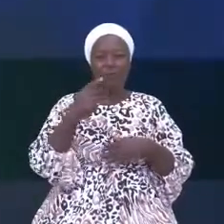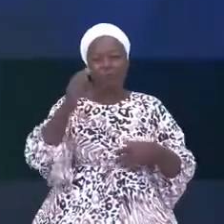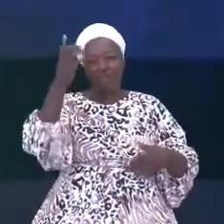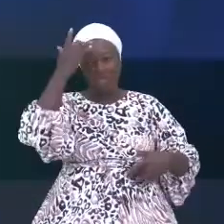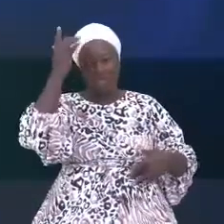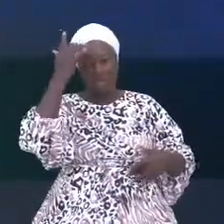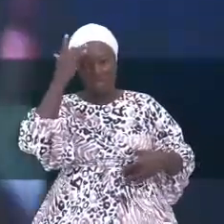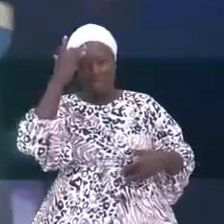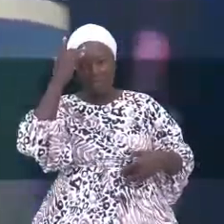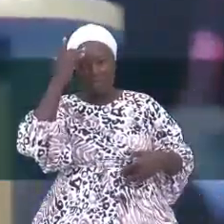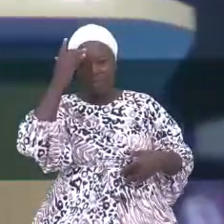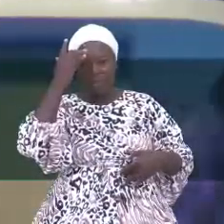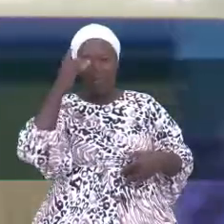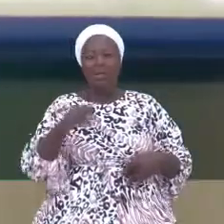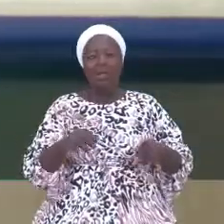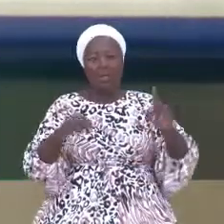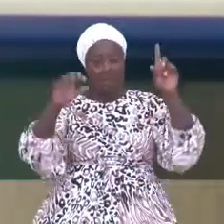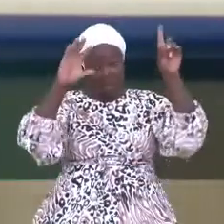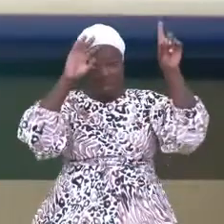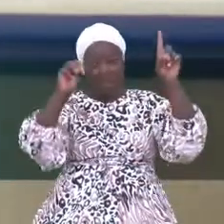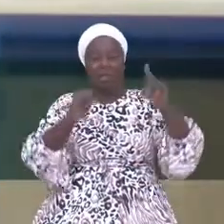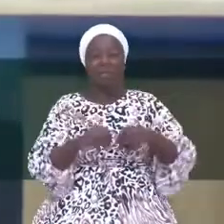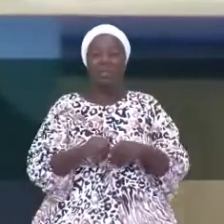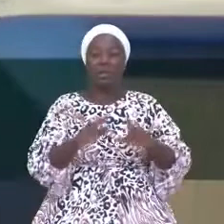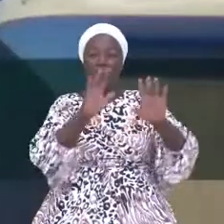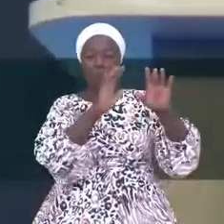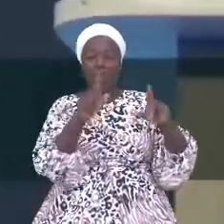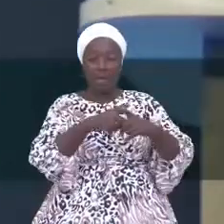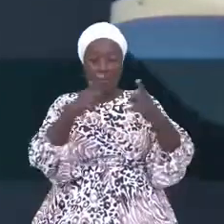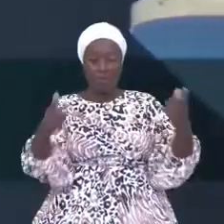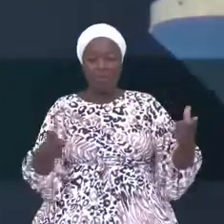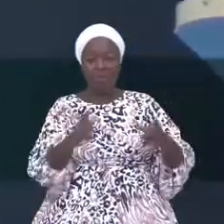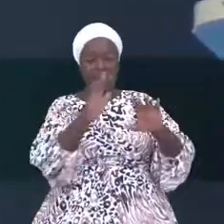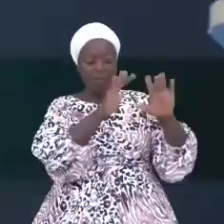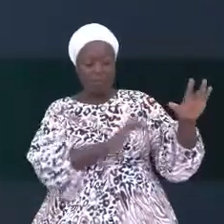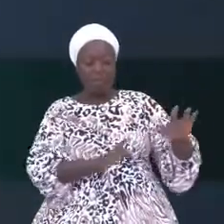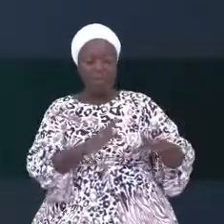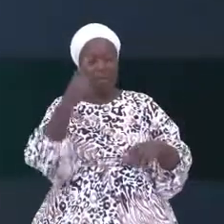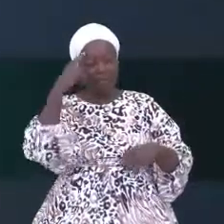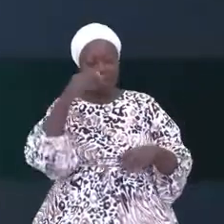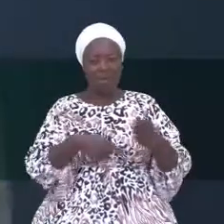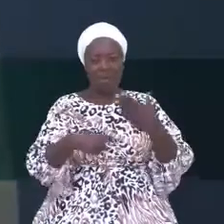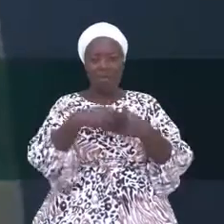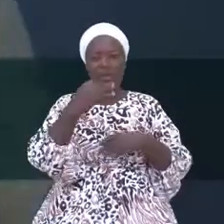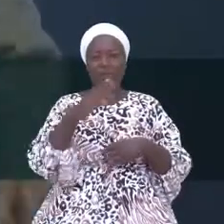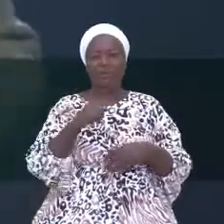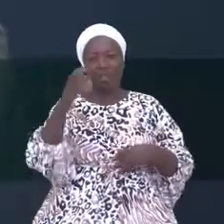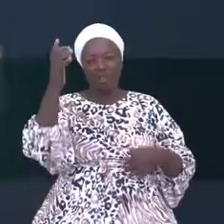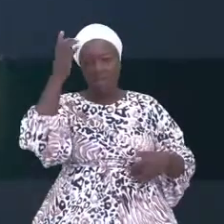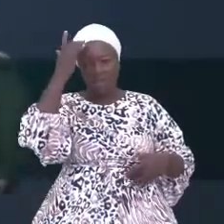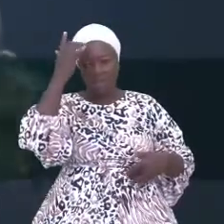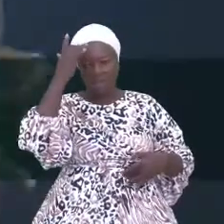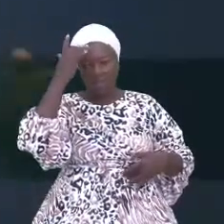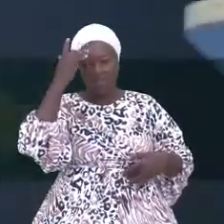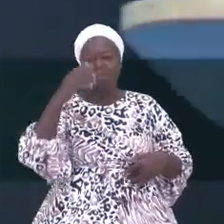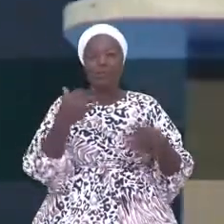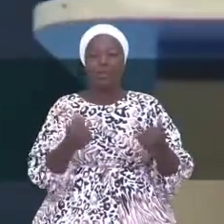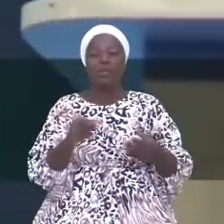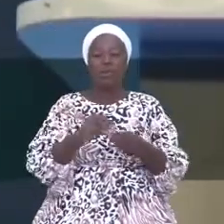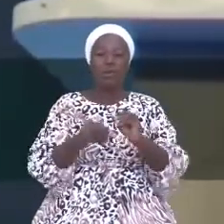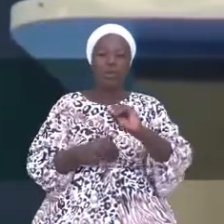His manifold mercy for the recovery of the sick. Number two,